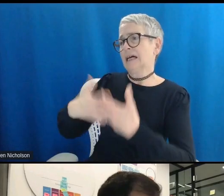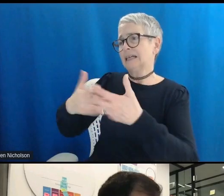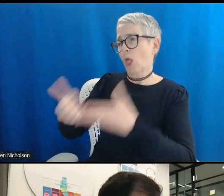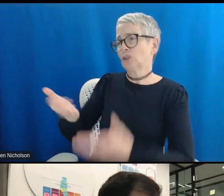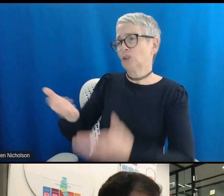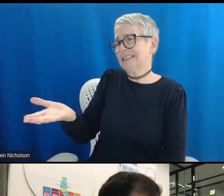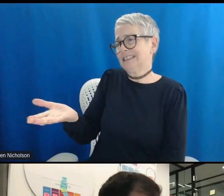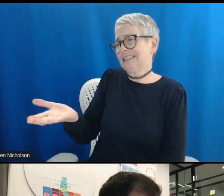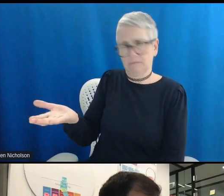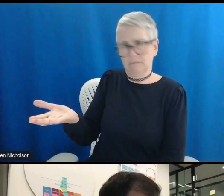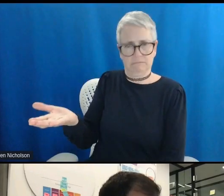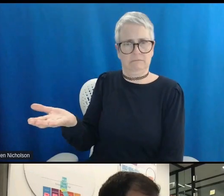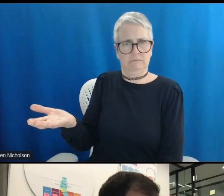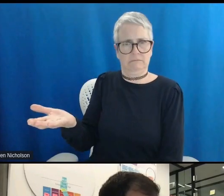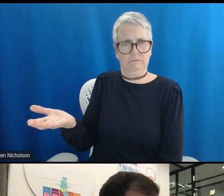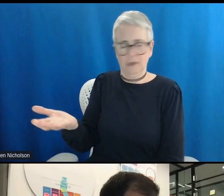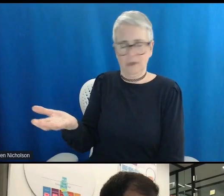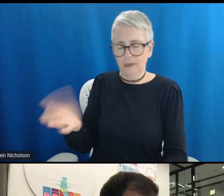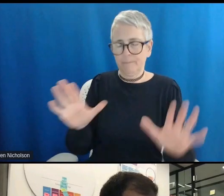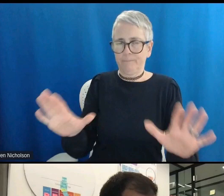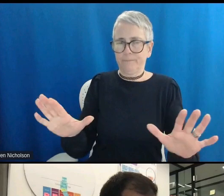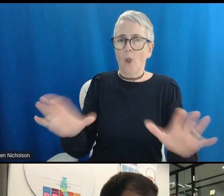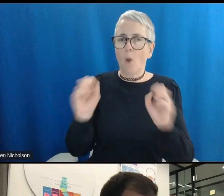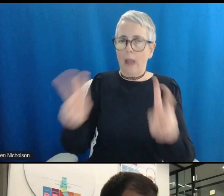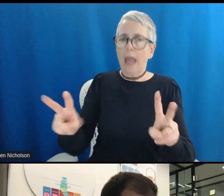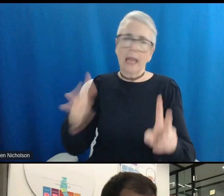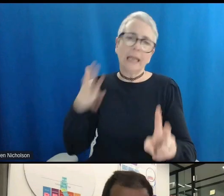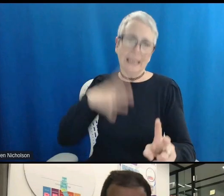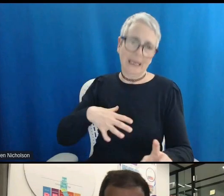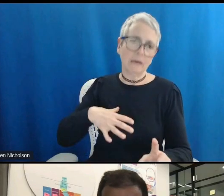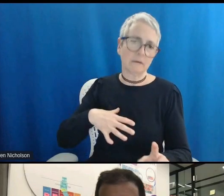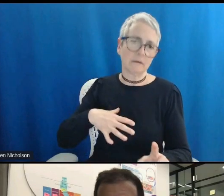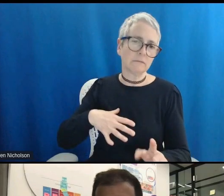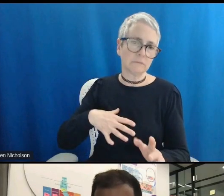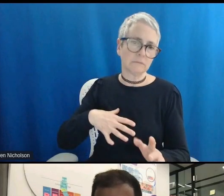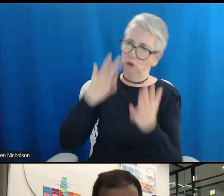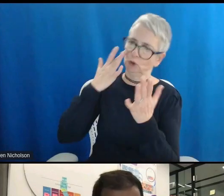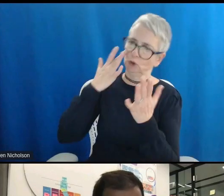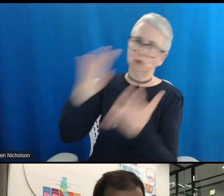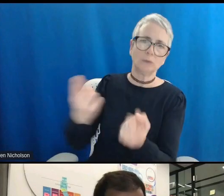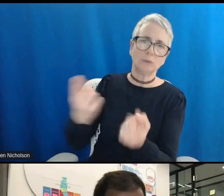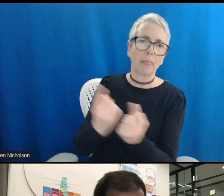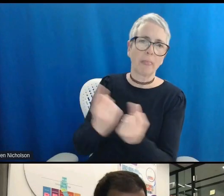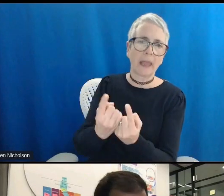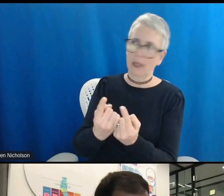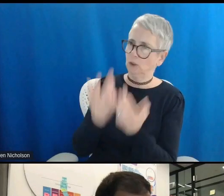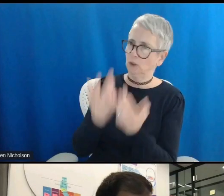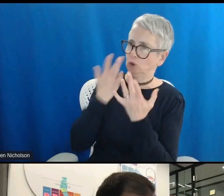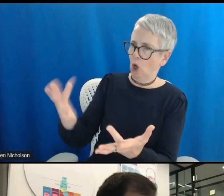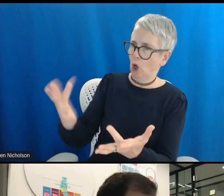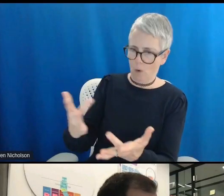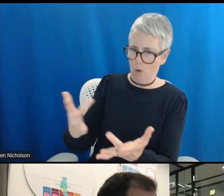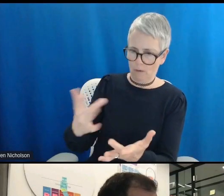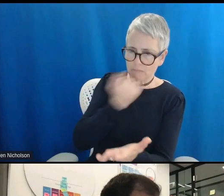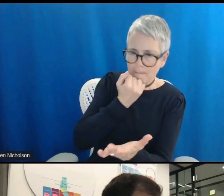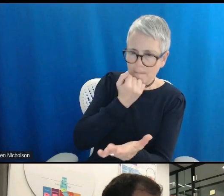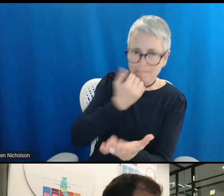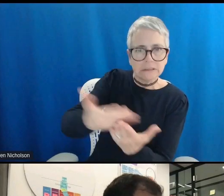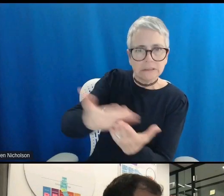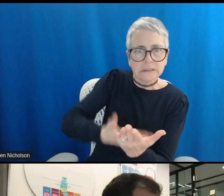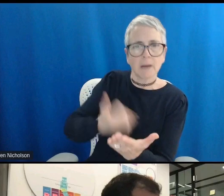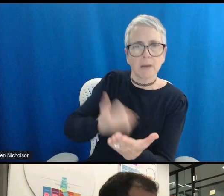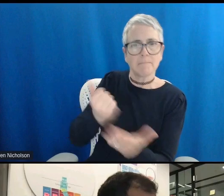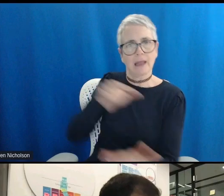that point, you do need some figures. You need something to help them make the argument. You need something to make their life a bit